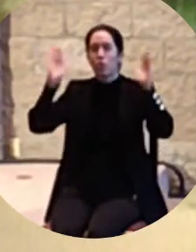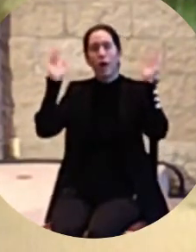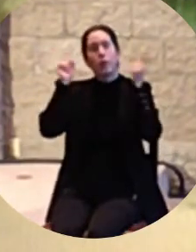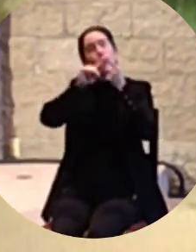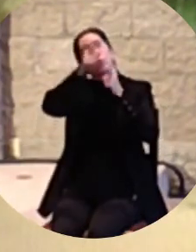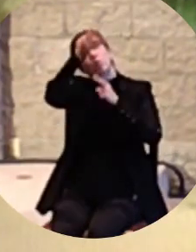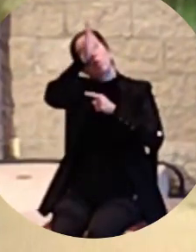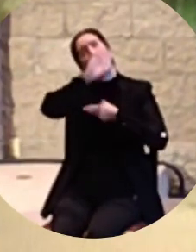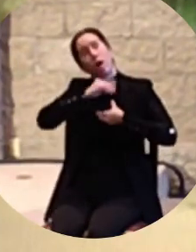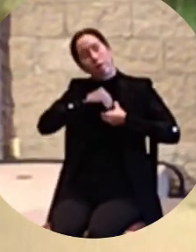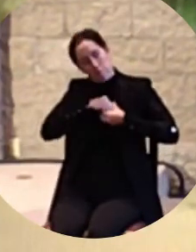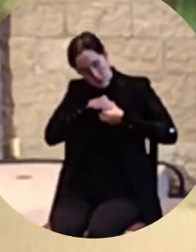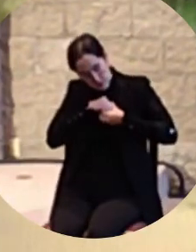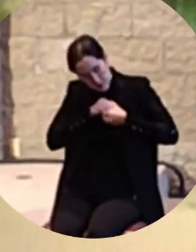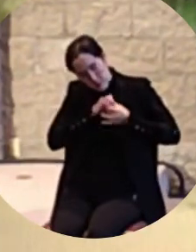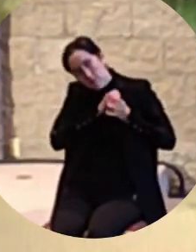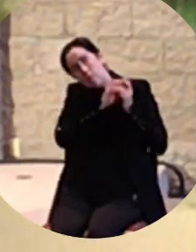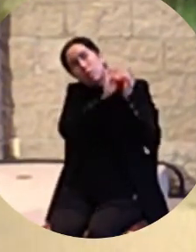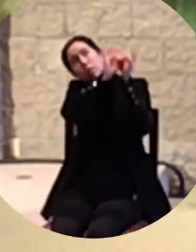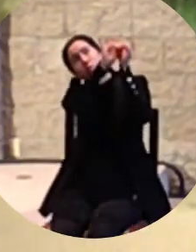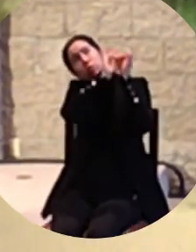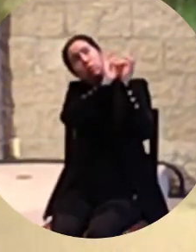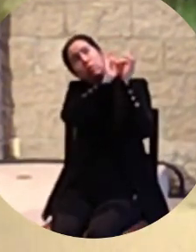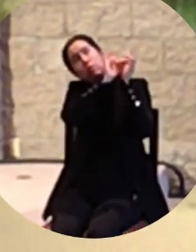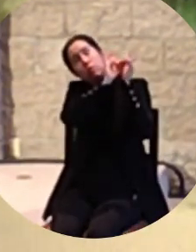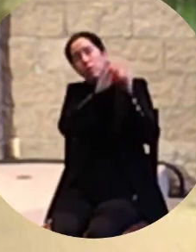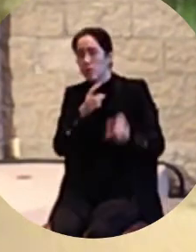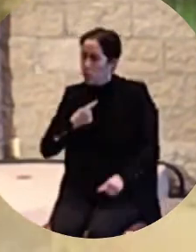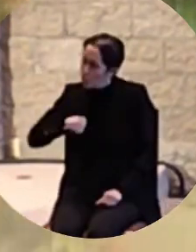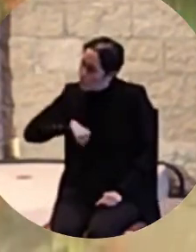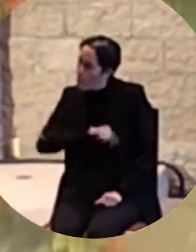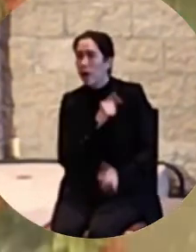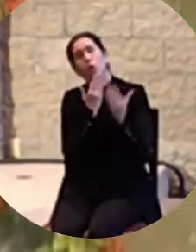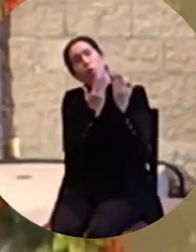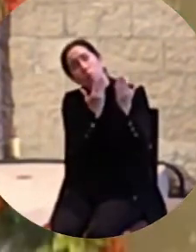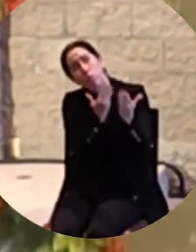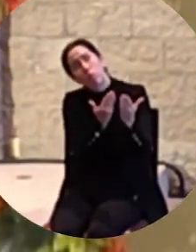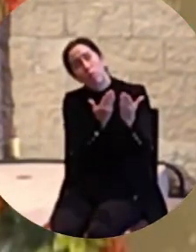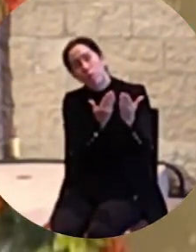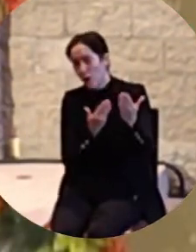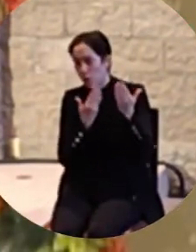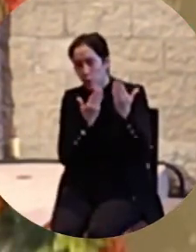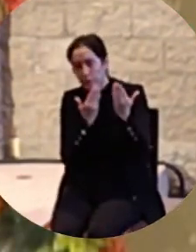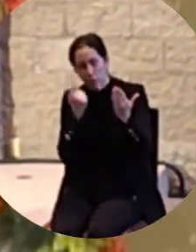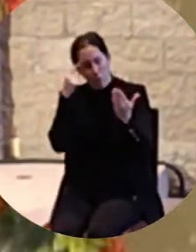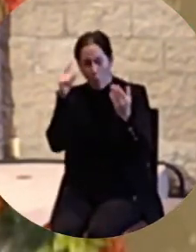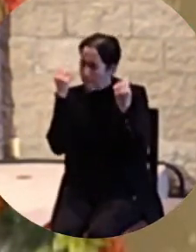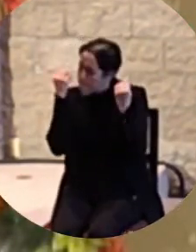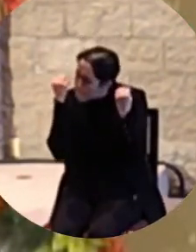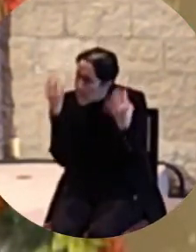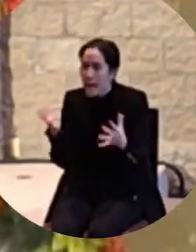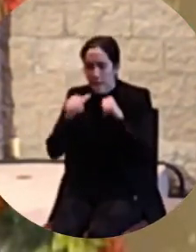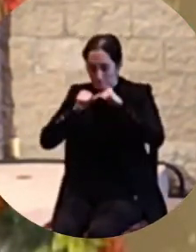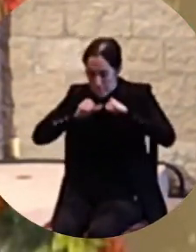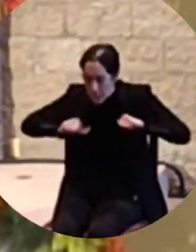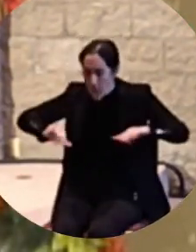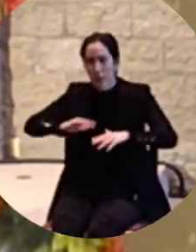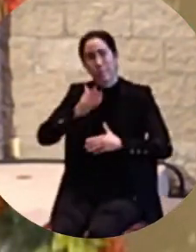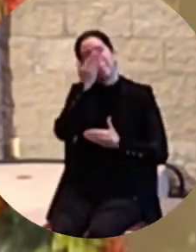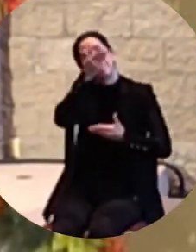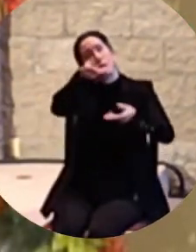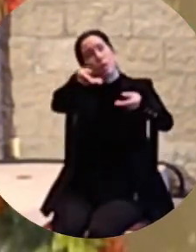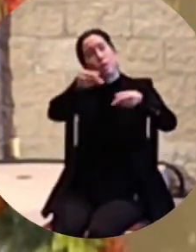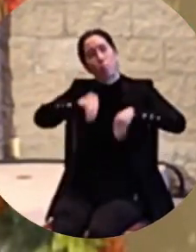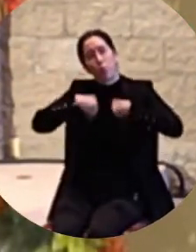within, we are grateful. Grateful for the many blessings of life. Grateful